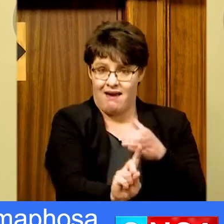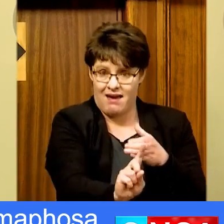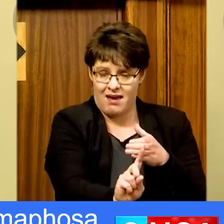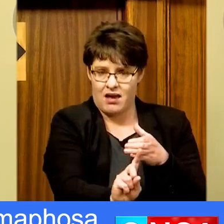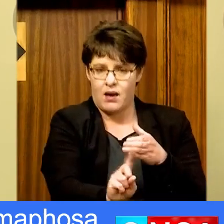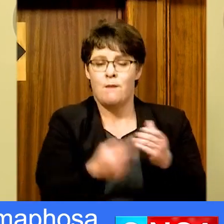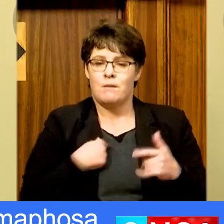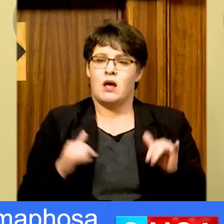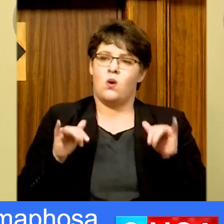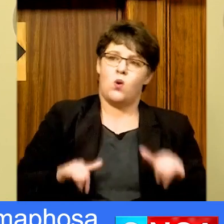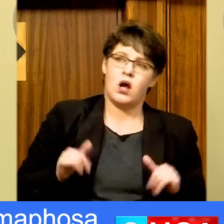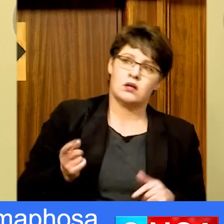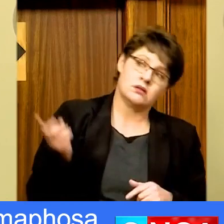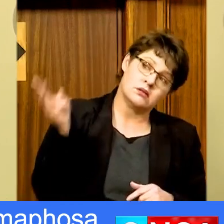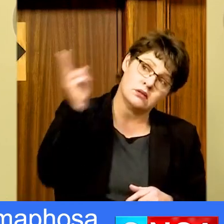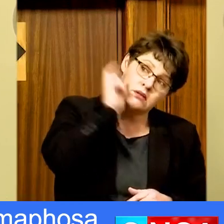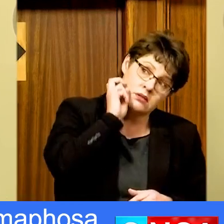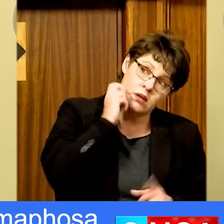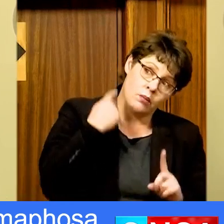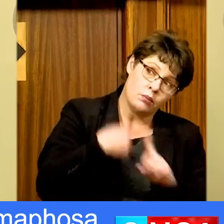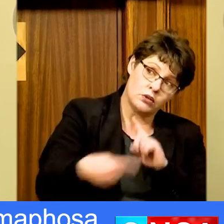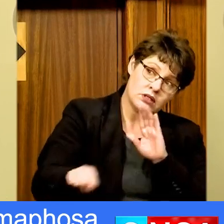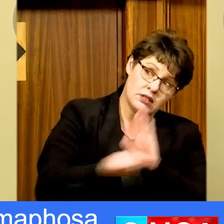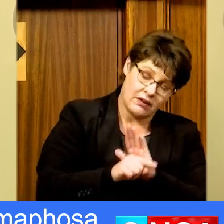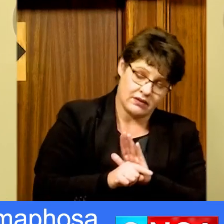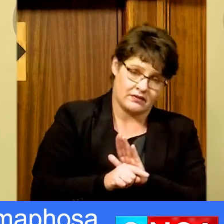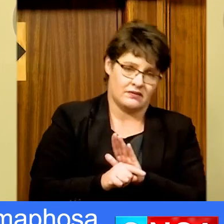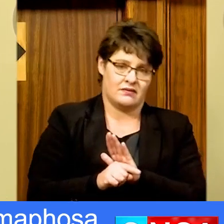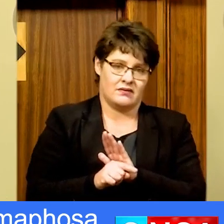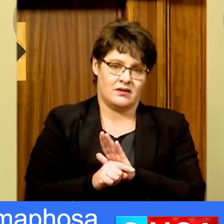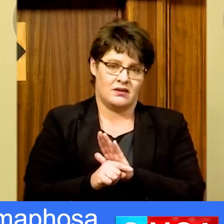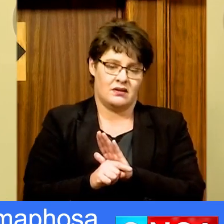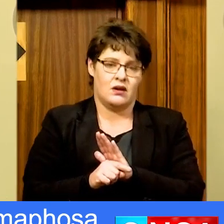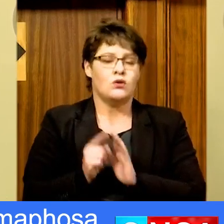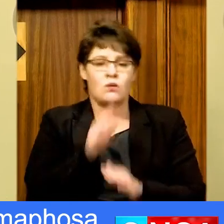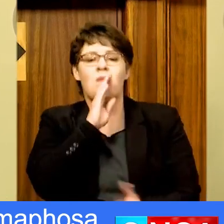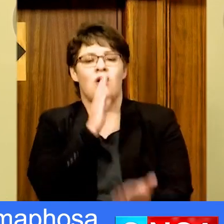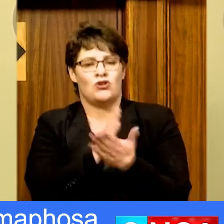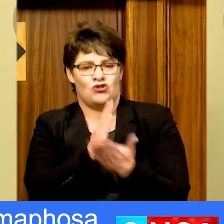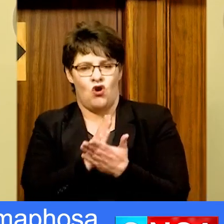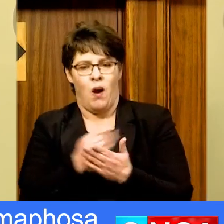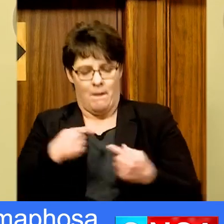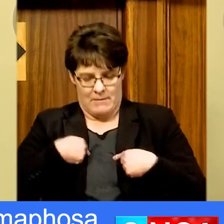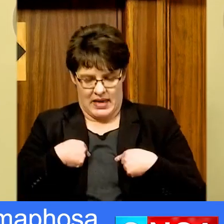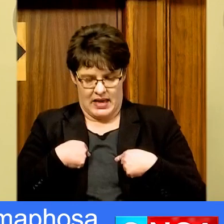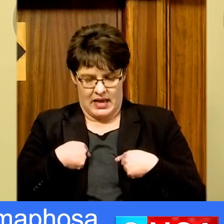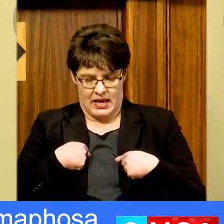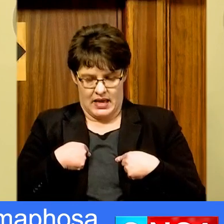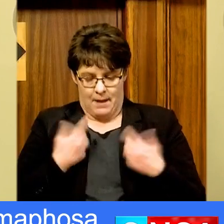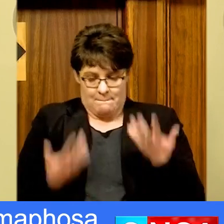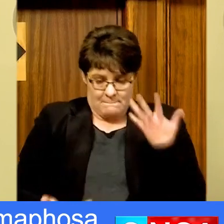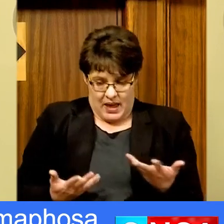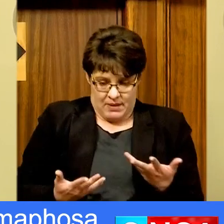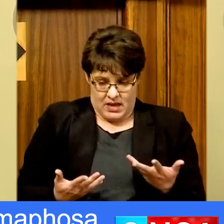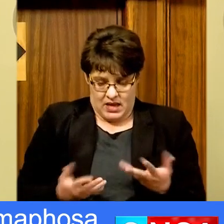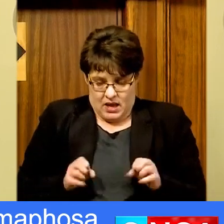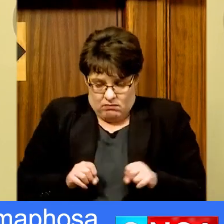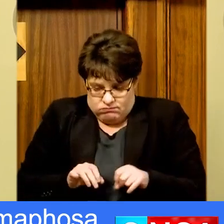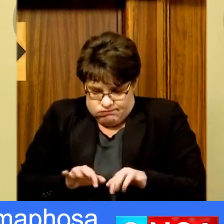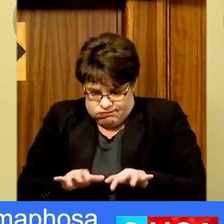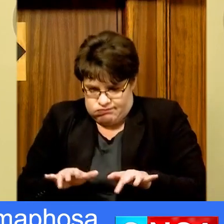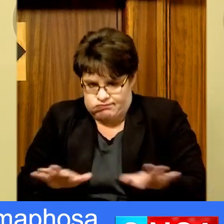are waiting for a test result to ensure that you do not transmit the virus